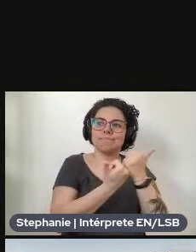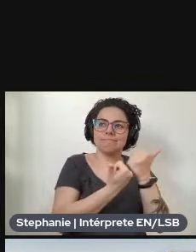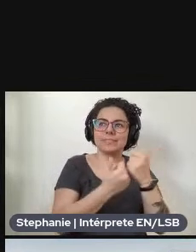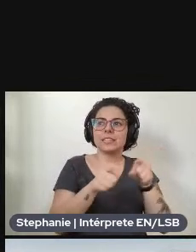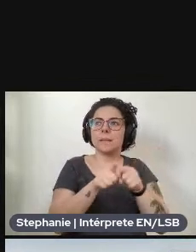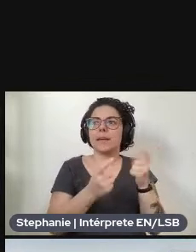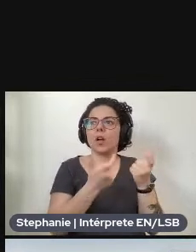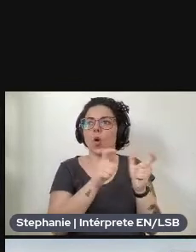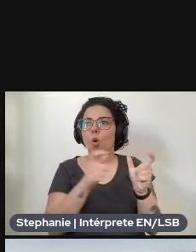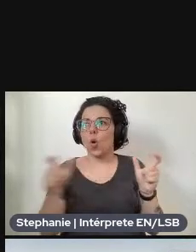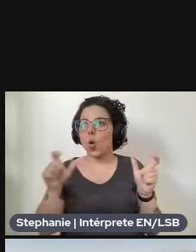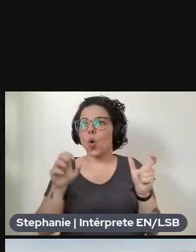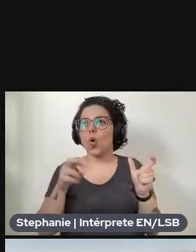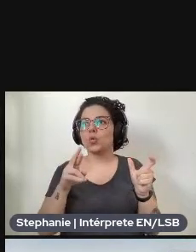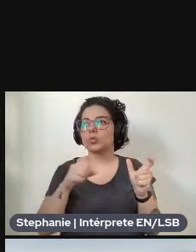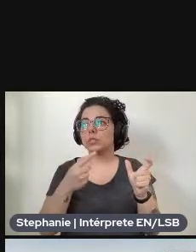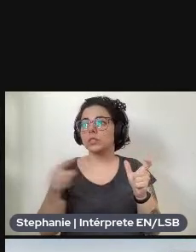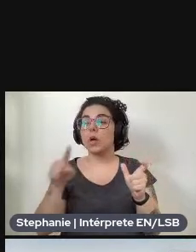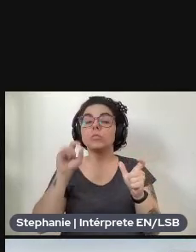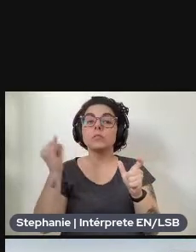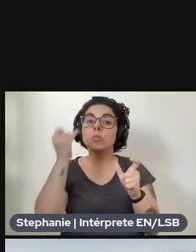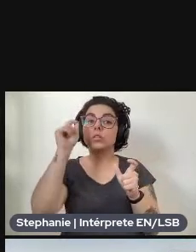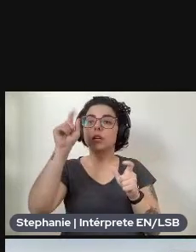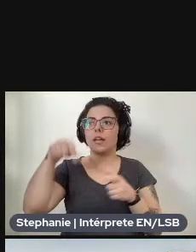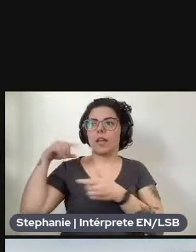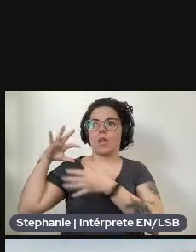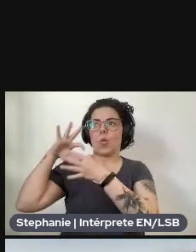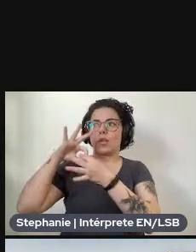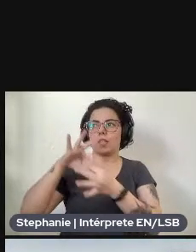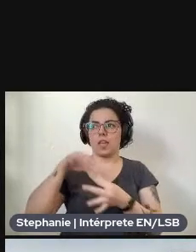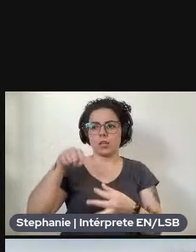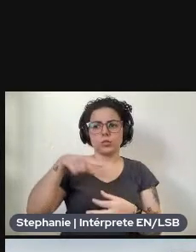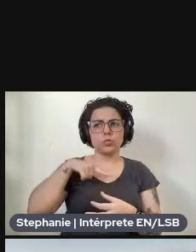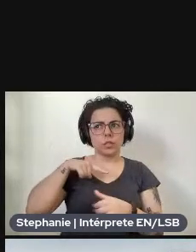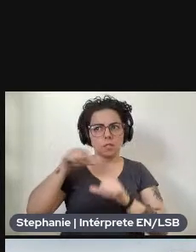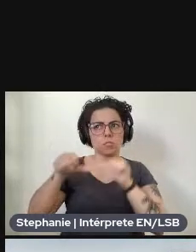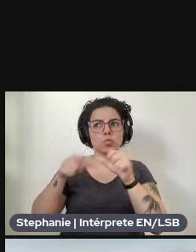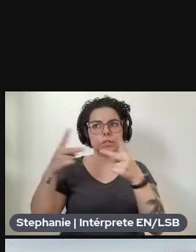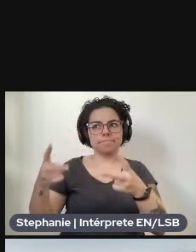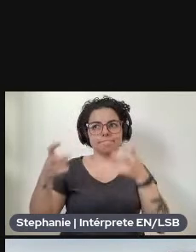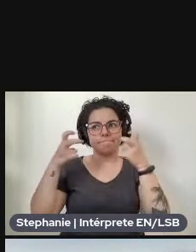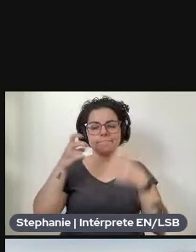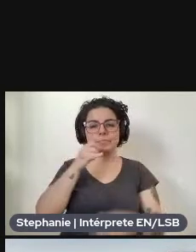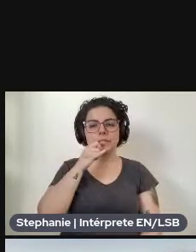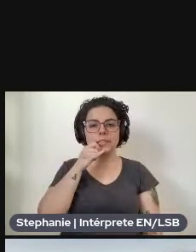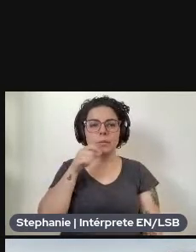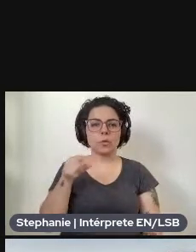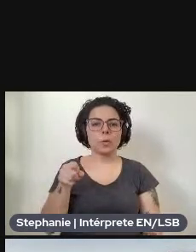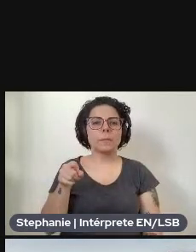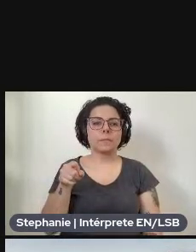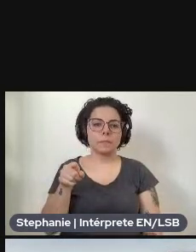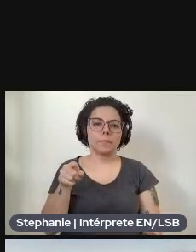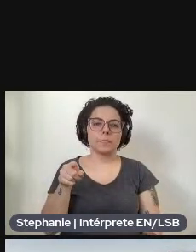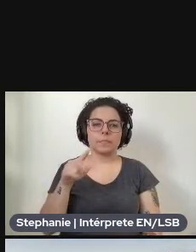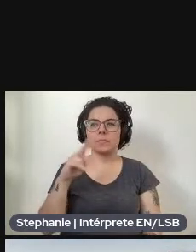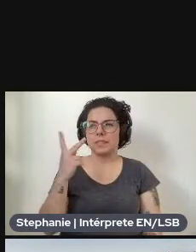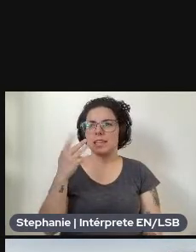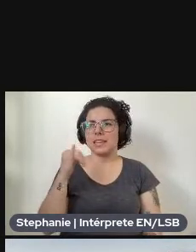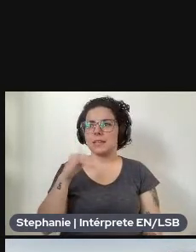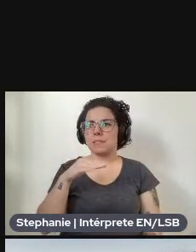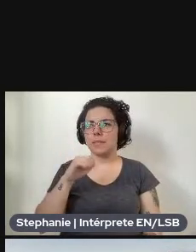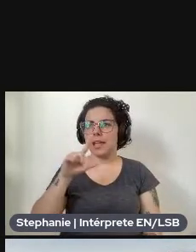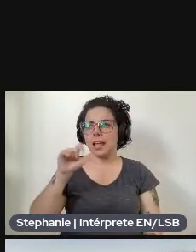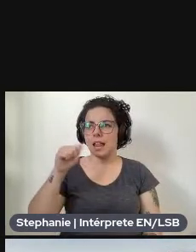of context, so the context in which the changes occur. So this has been noted, as you know, by Himmelmann,